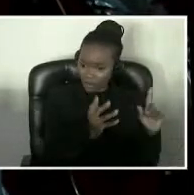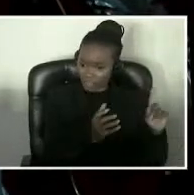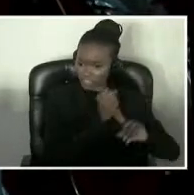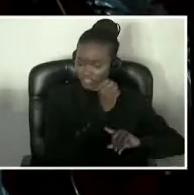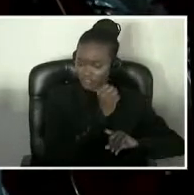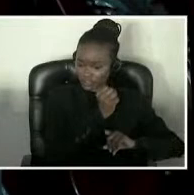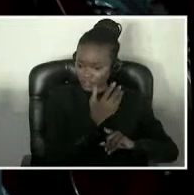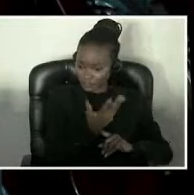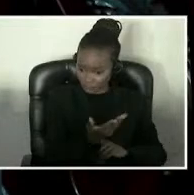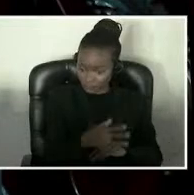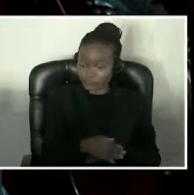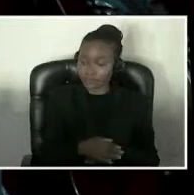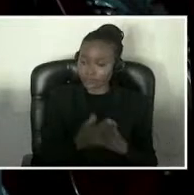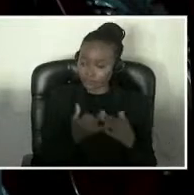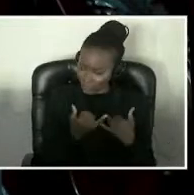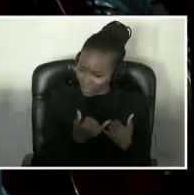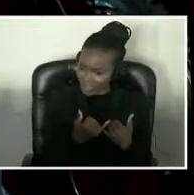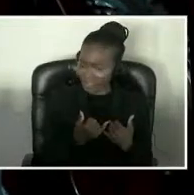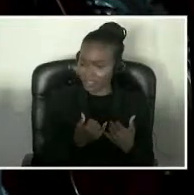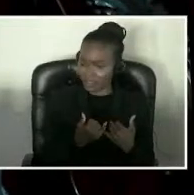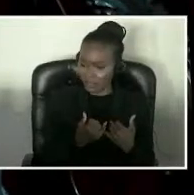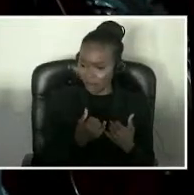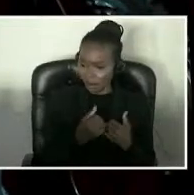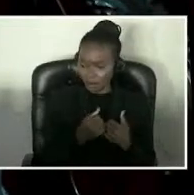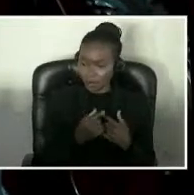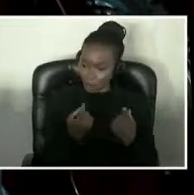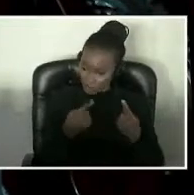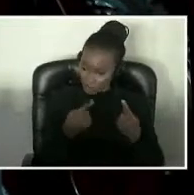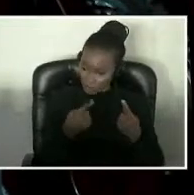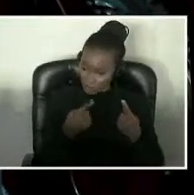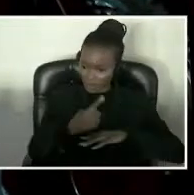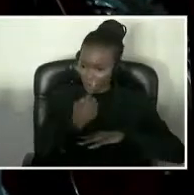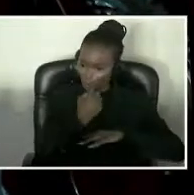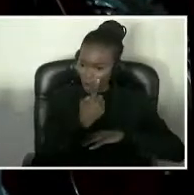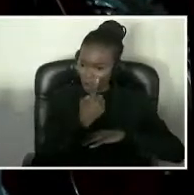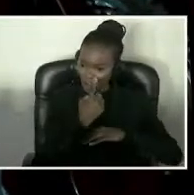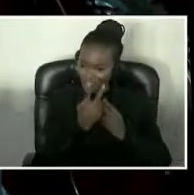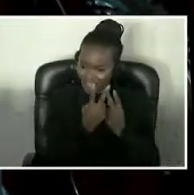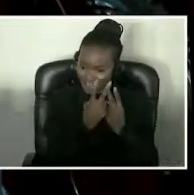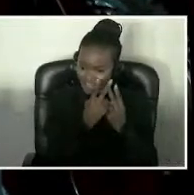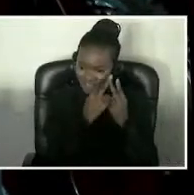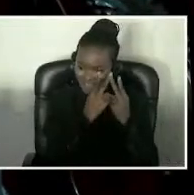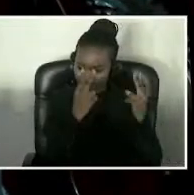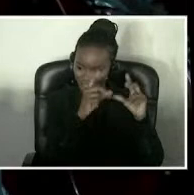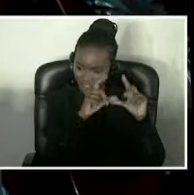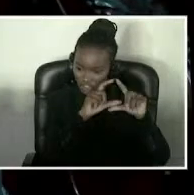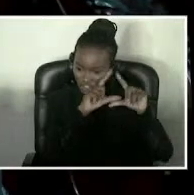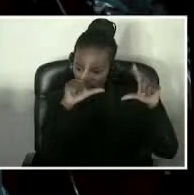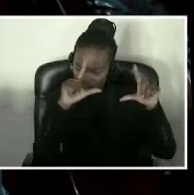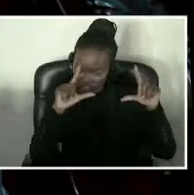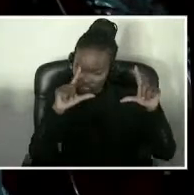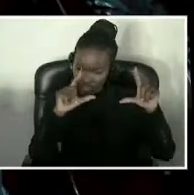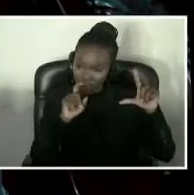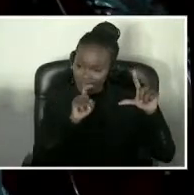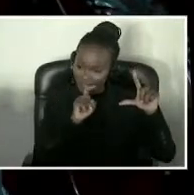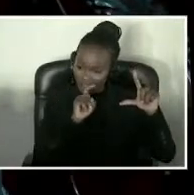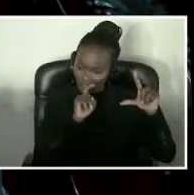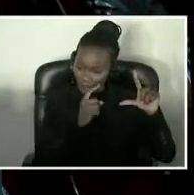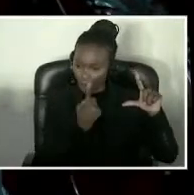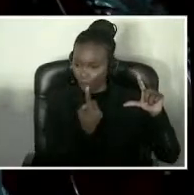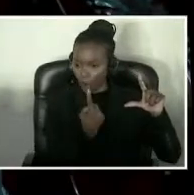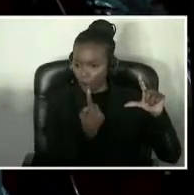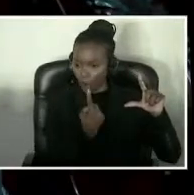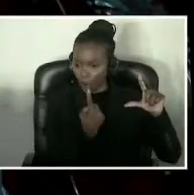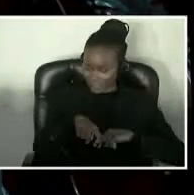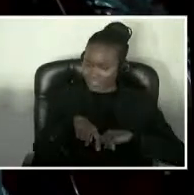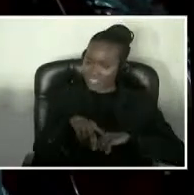vision as the province to prioritize primary health care we must have a clear database of all residents of